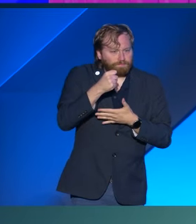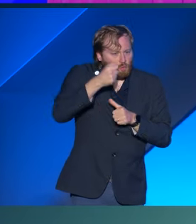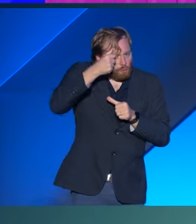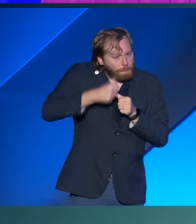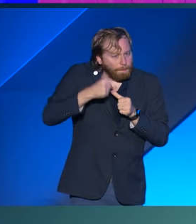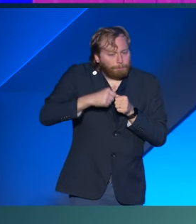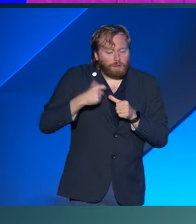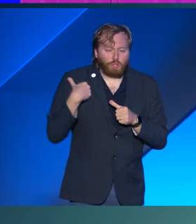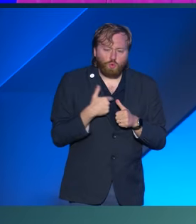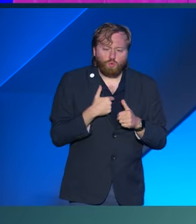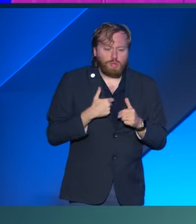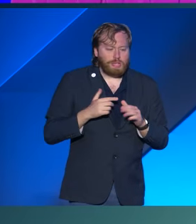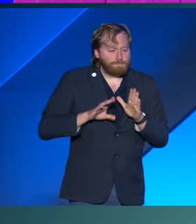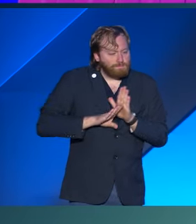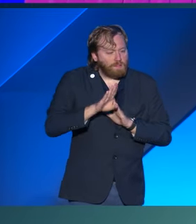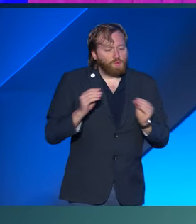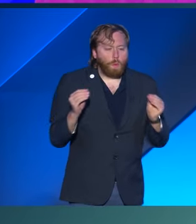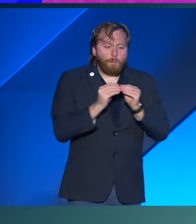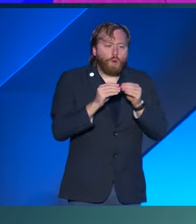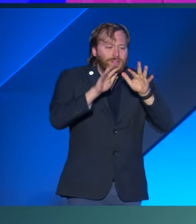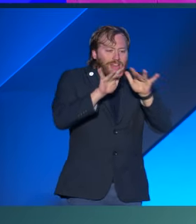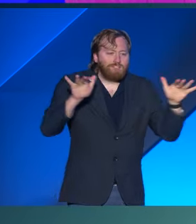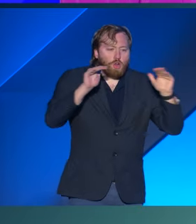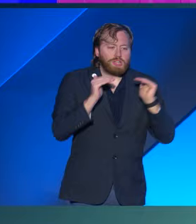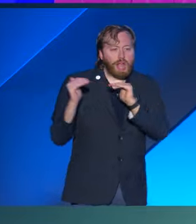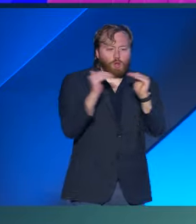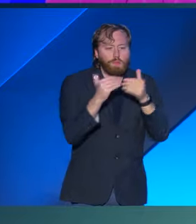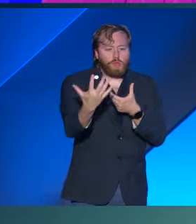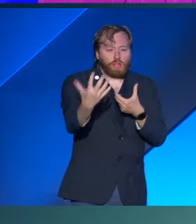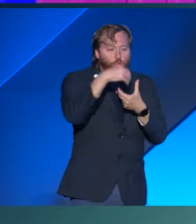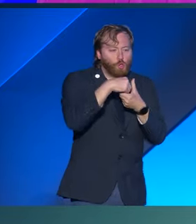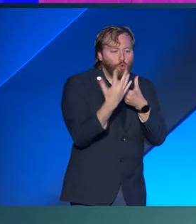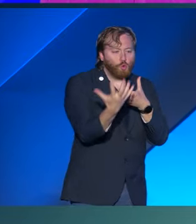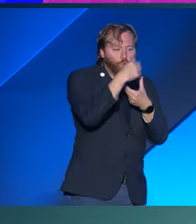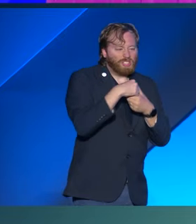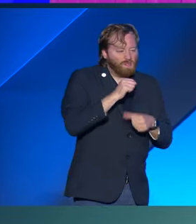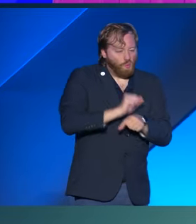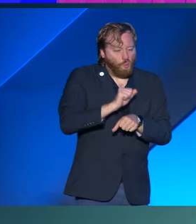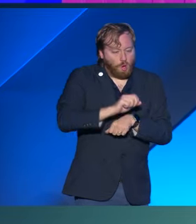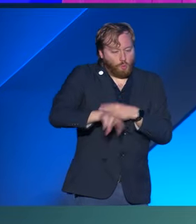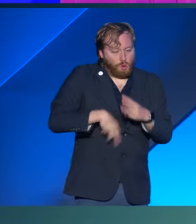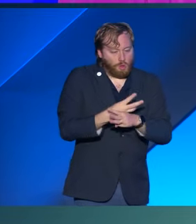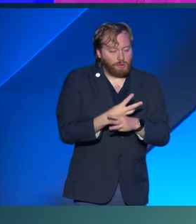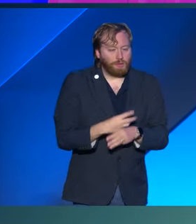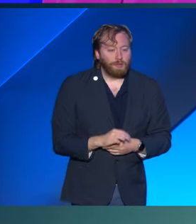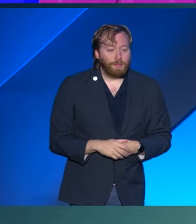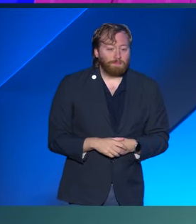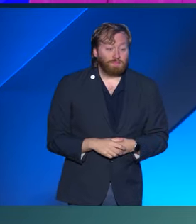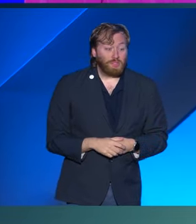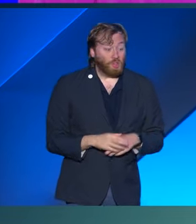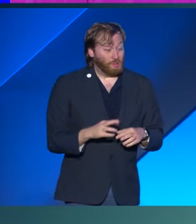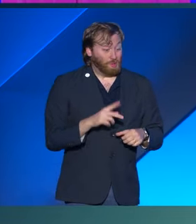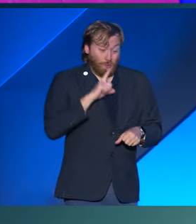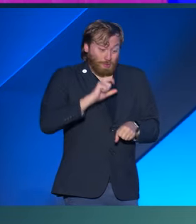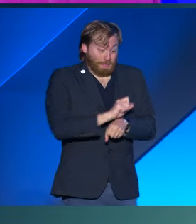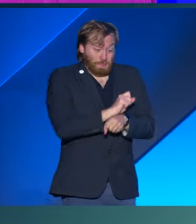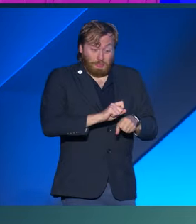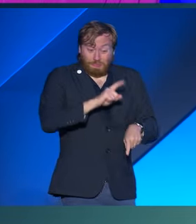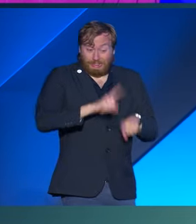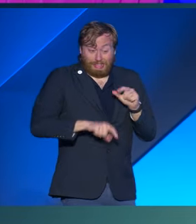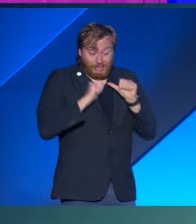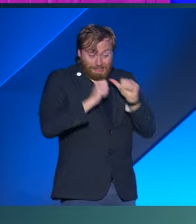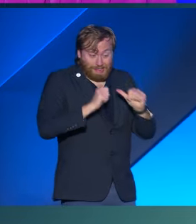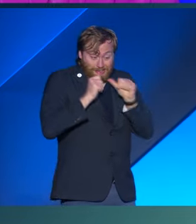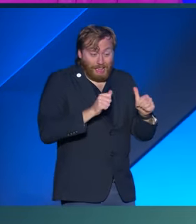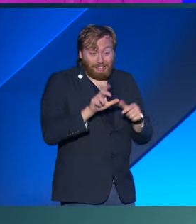diverse, equitable, and inclusive world of work. The undeniable reality is that diversity, equity,